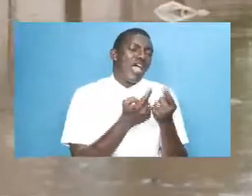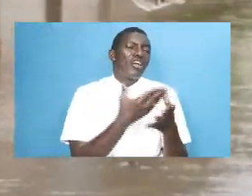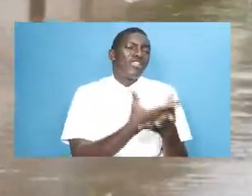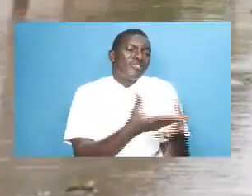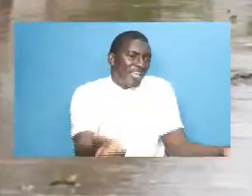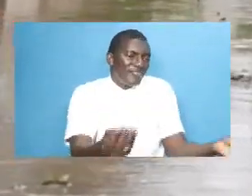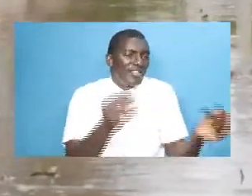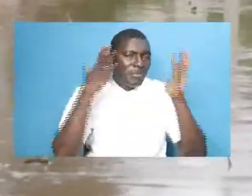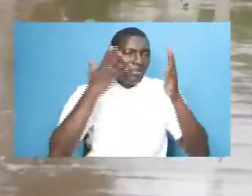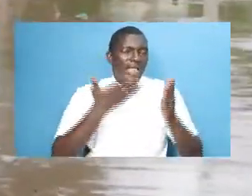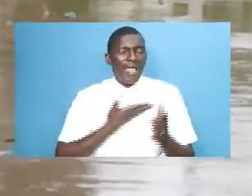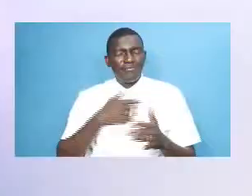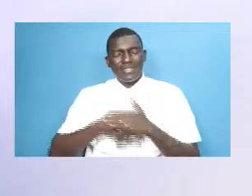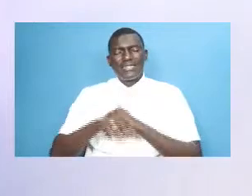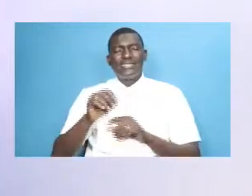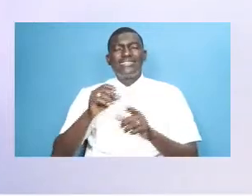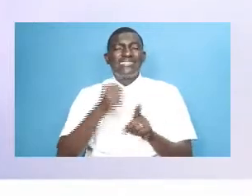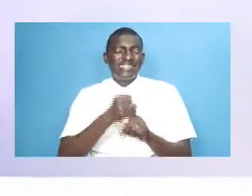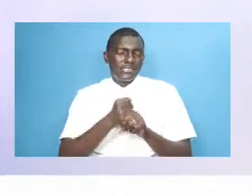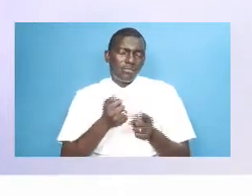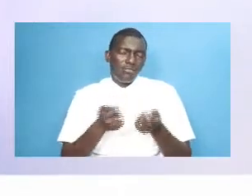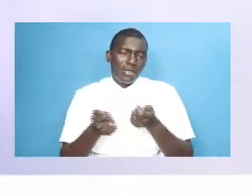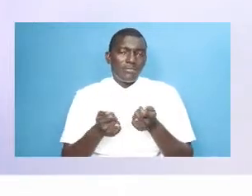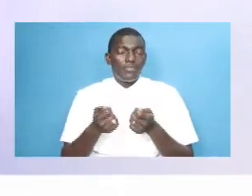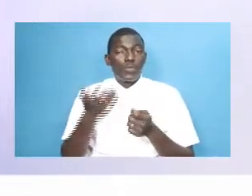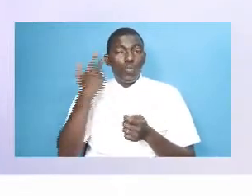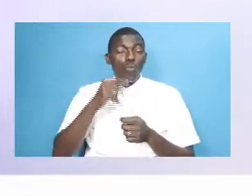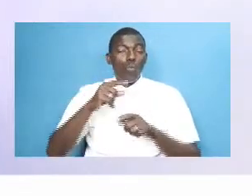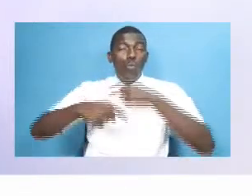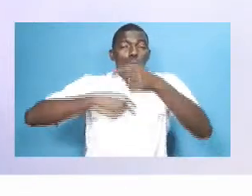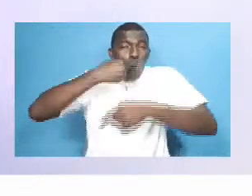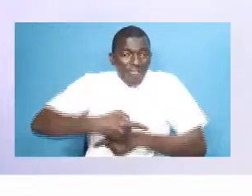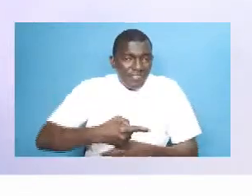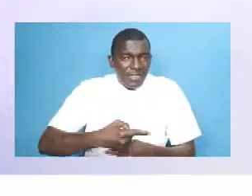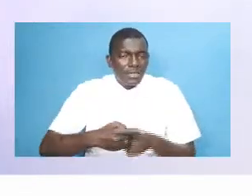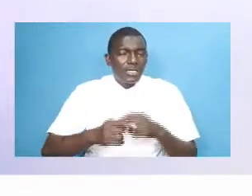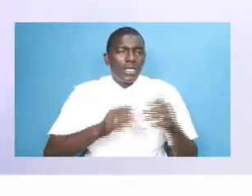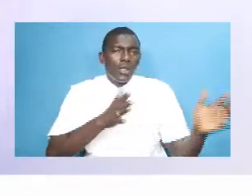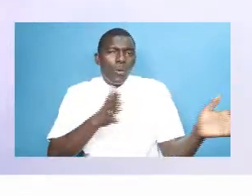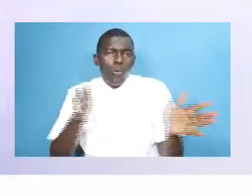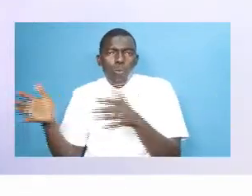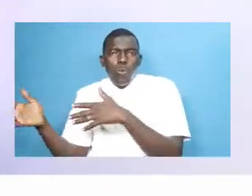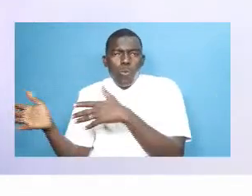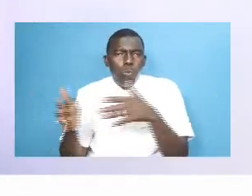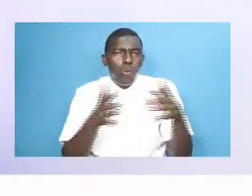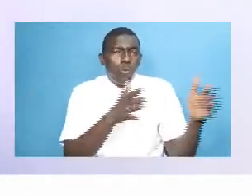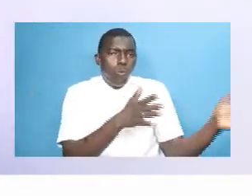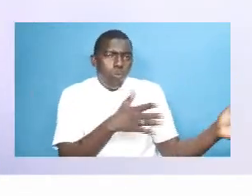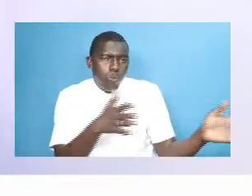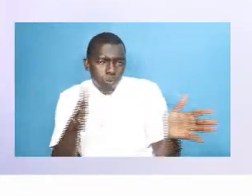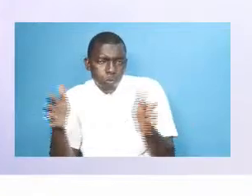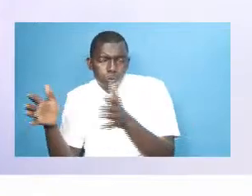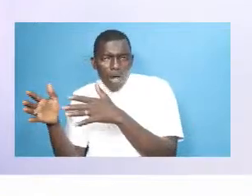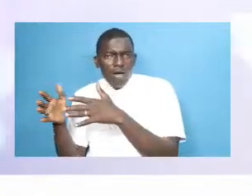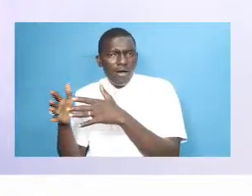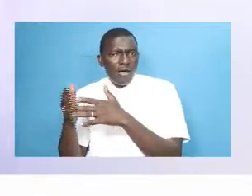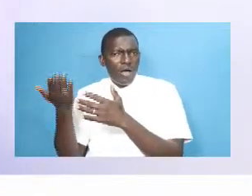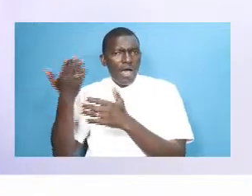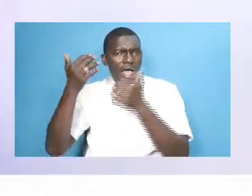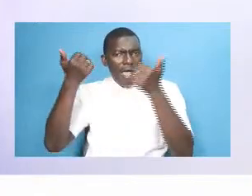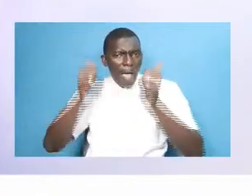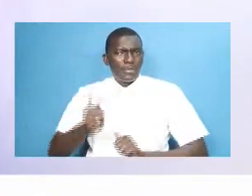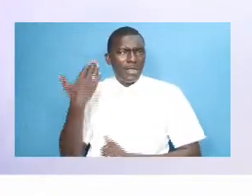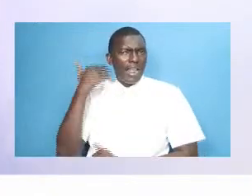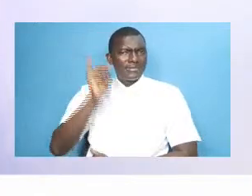they faced in disaster management. Immediately after the windstorm, which occurred last year, the National Disaster